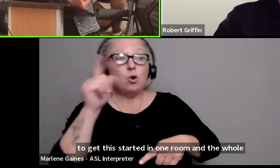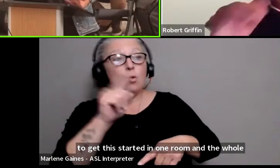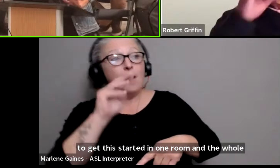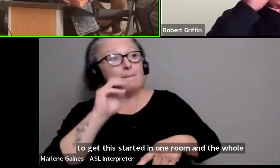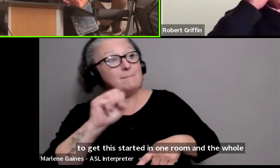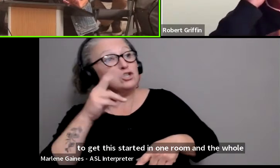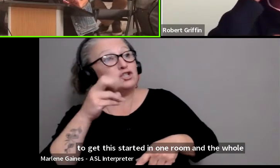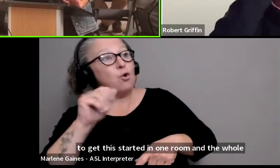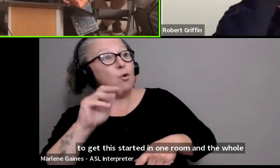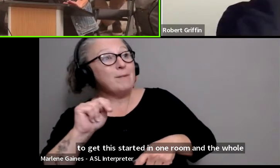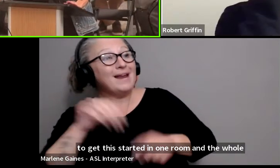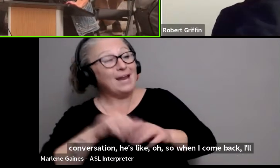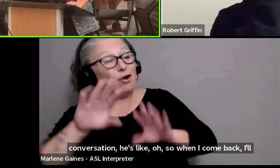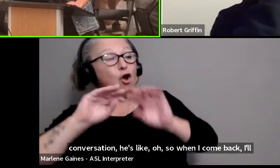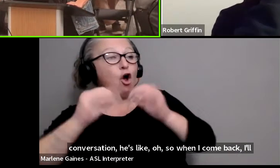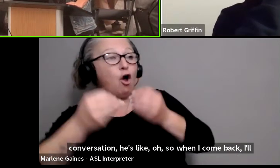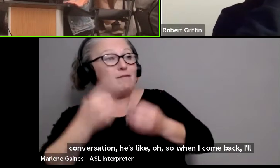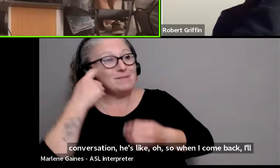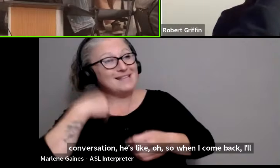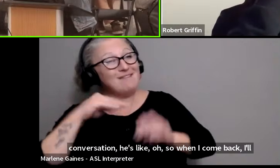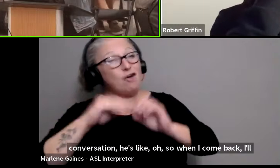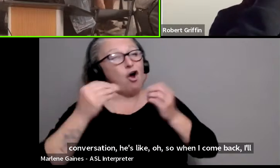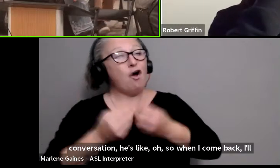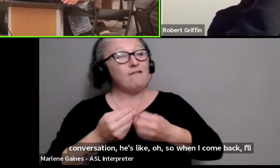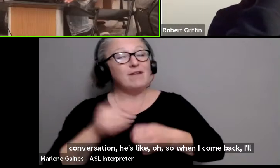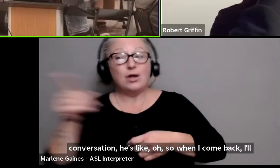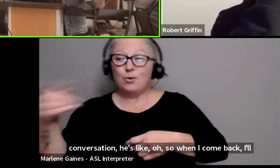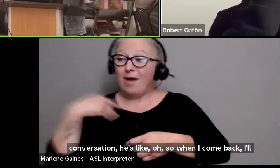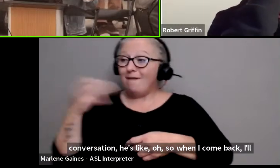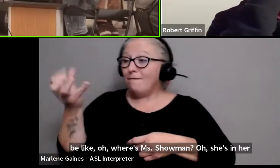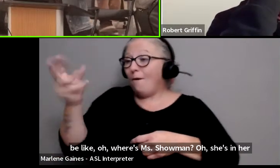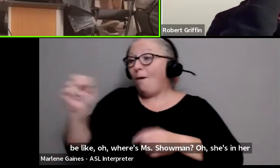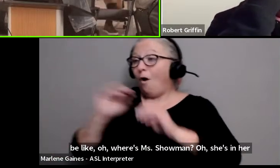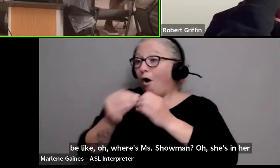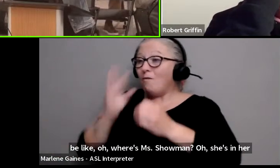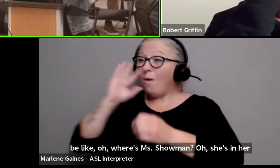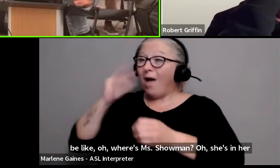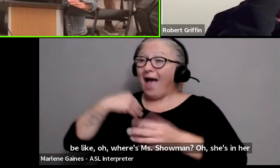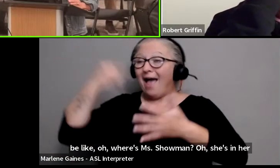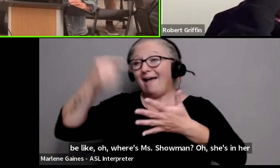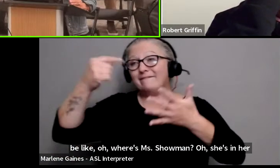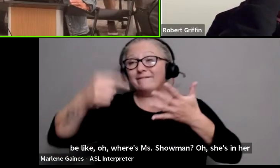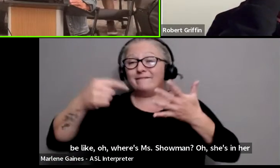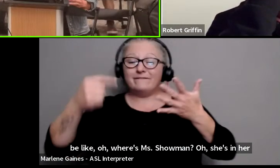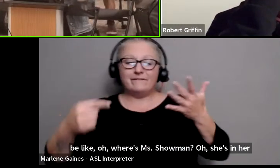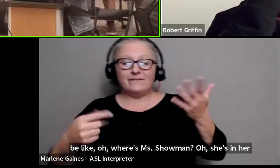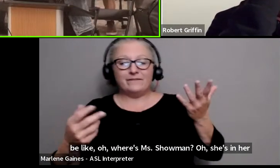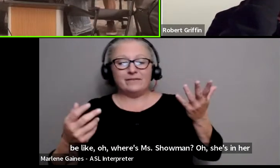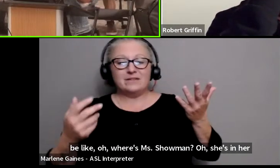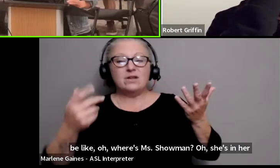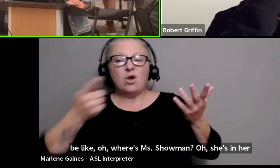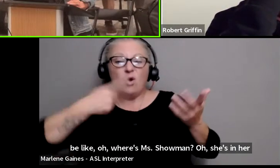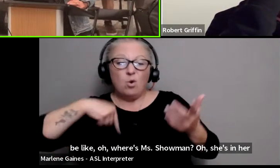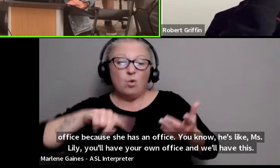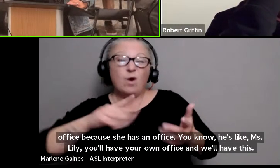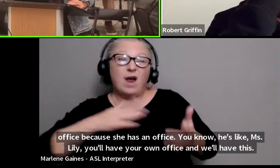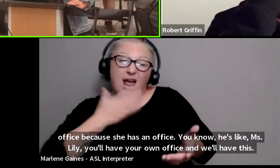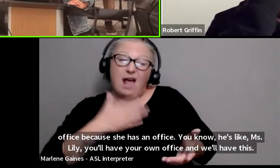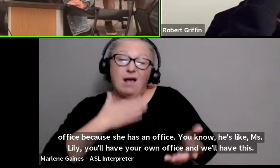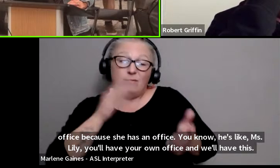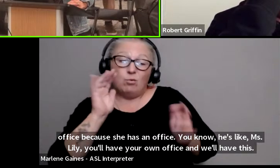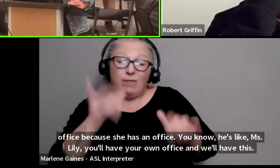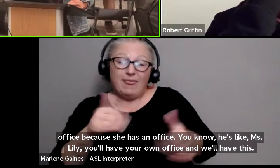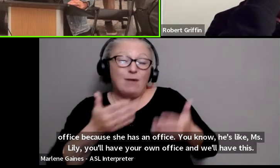Showman? Oh, she's in her office because she has an office. He's like, Miss Lily, you'll have your own office. And we'll have this. And we'll have this. And so we are really happy with